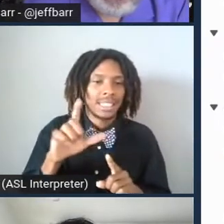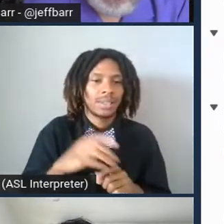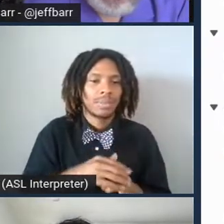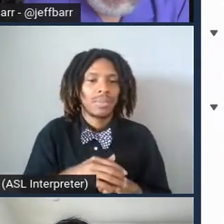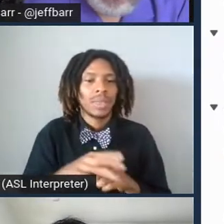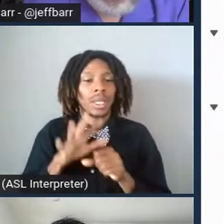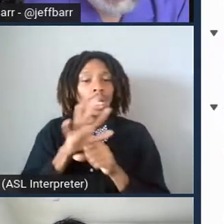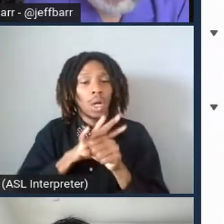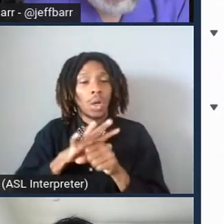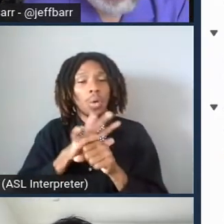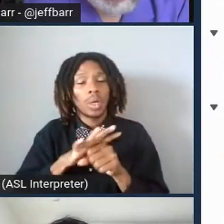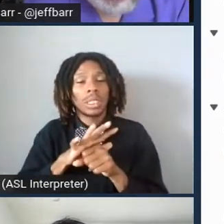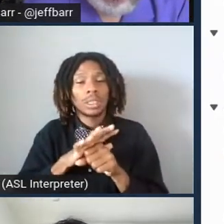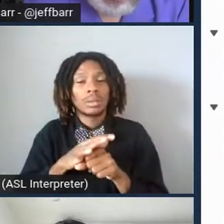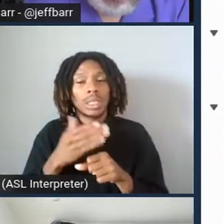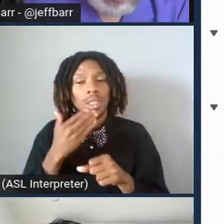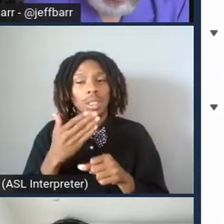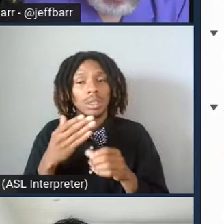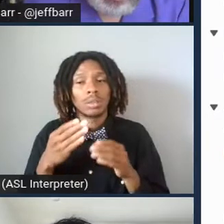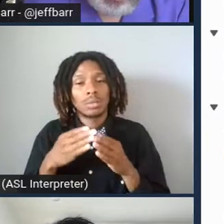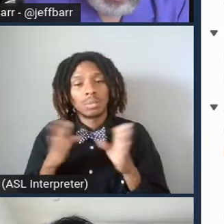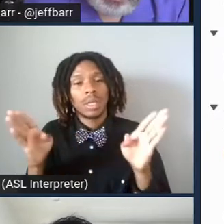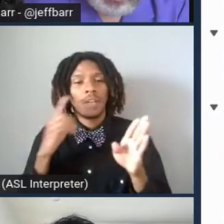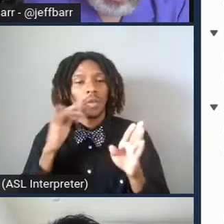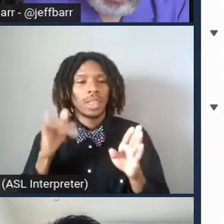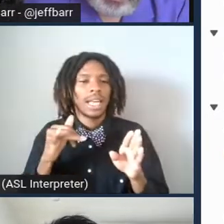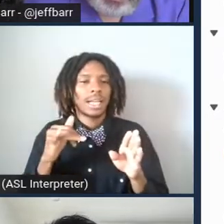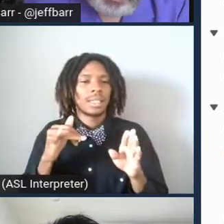is a pretty good bet for that cell definition, so I'm going to